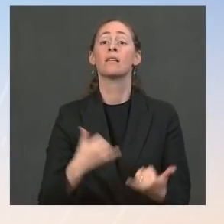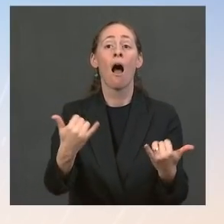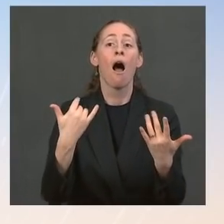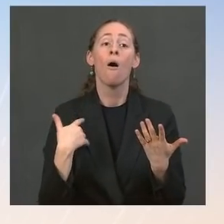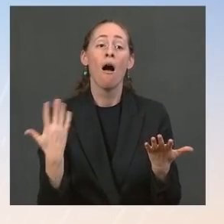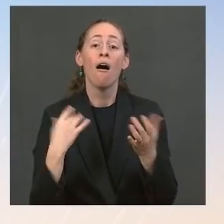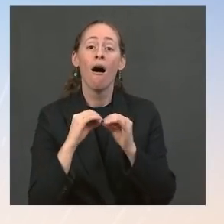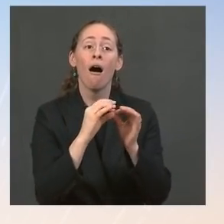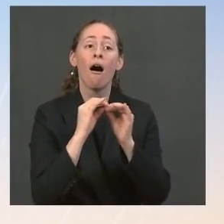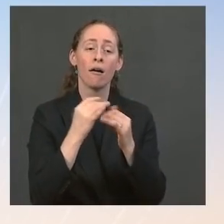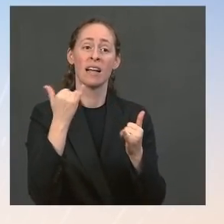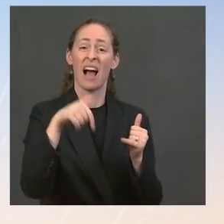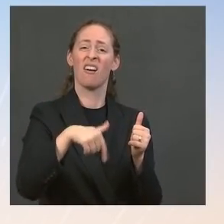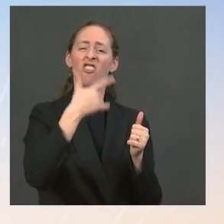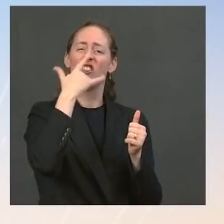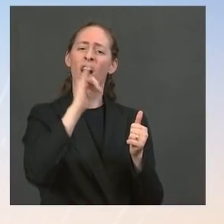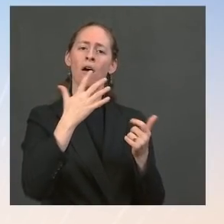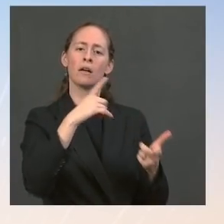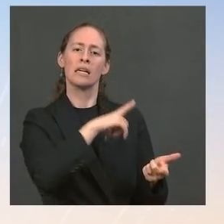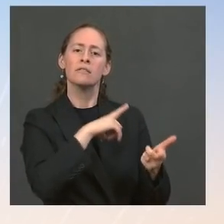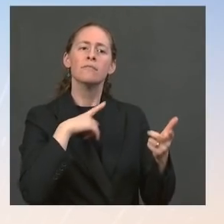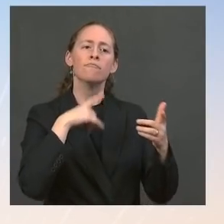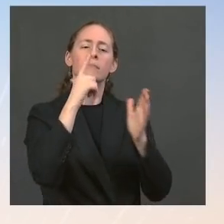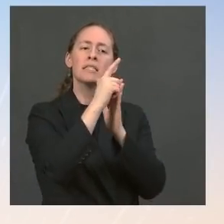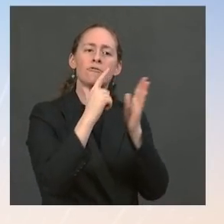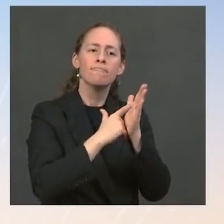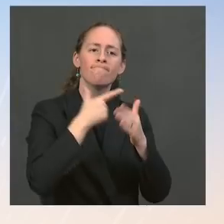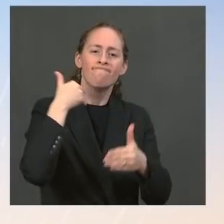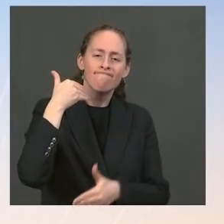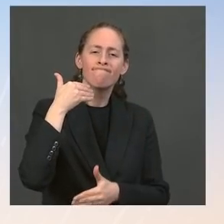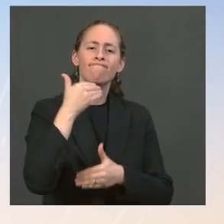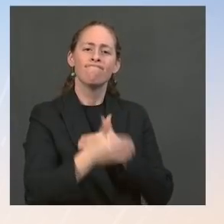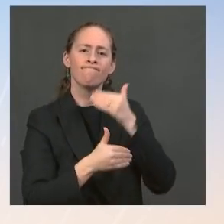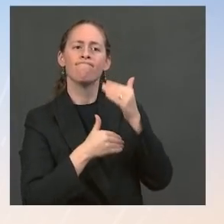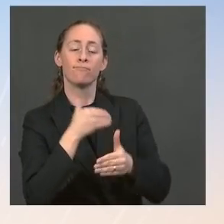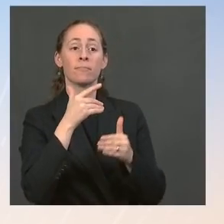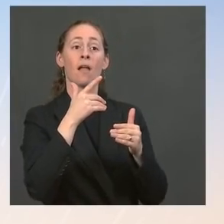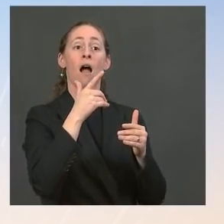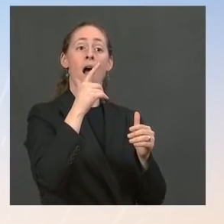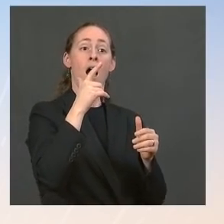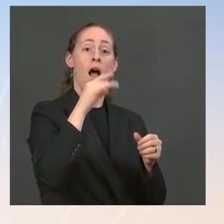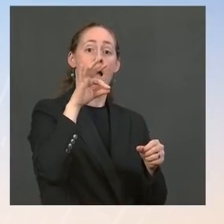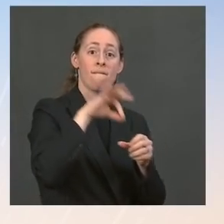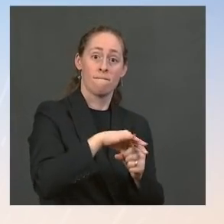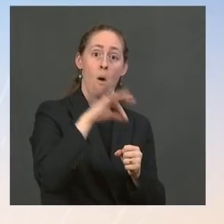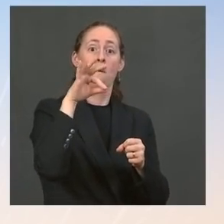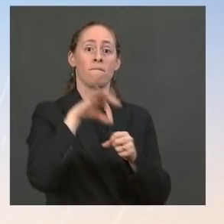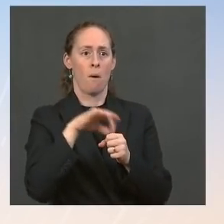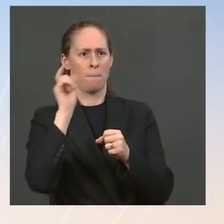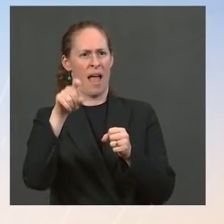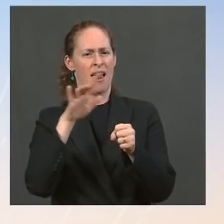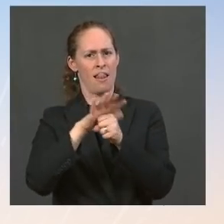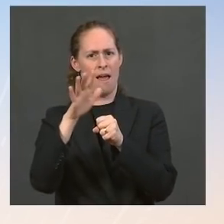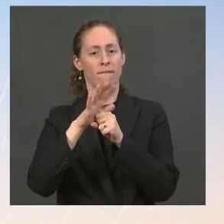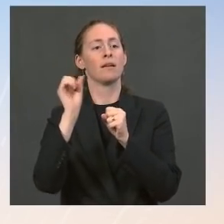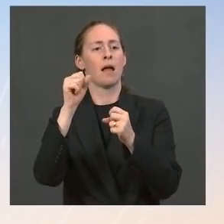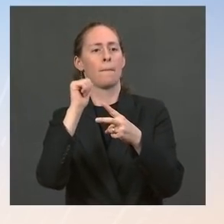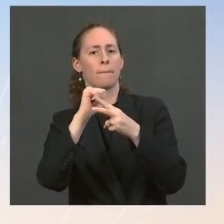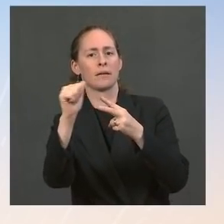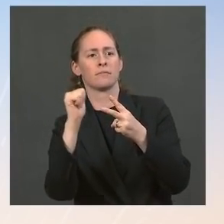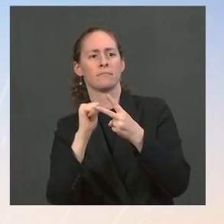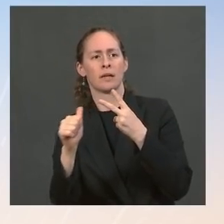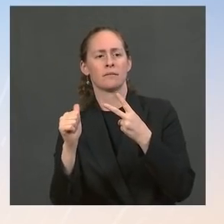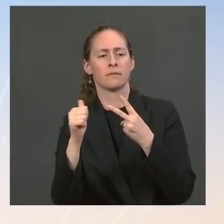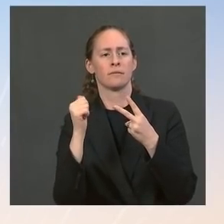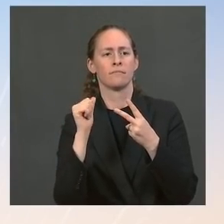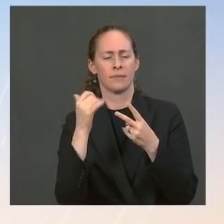legislative process and how you get the majority of votes to get both of them done. And that's what he's working to negotiate and working to unify the caucus around.